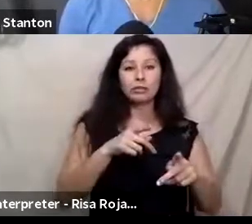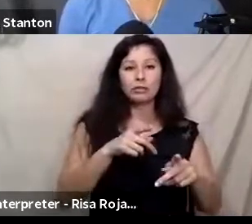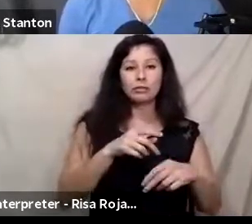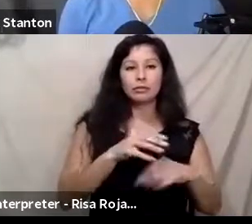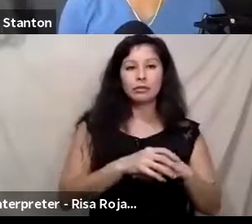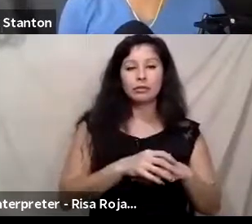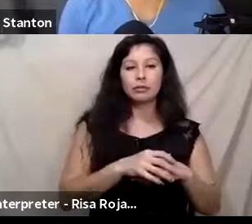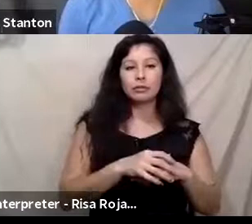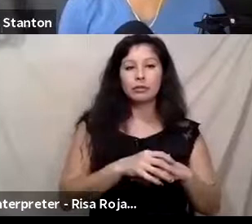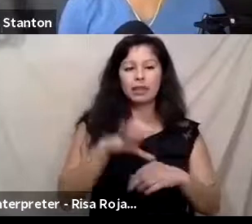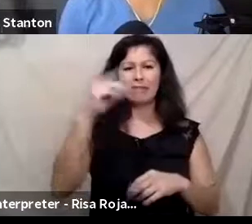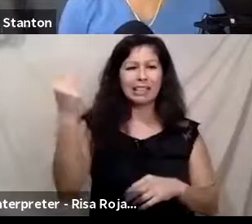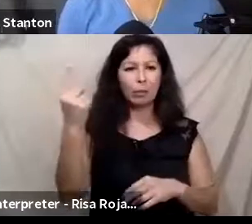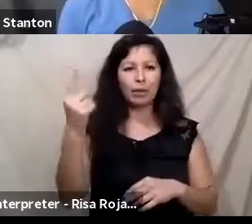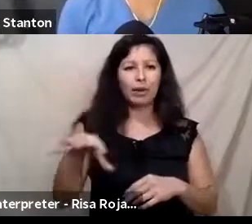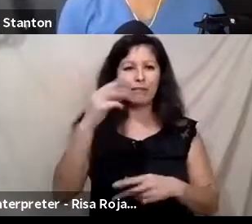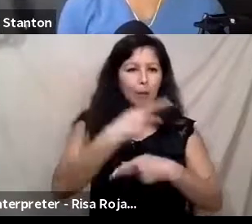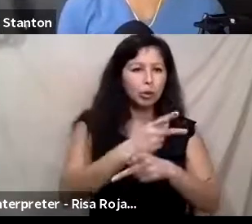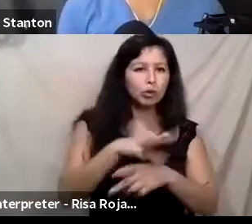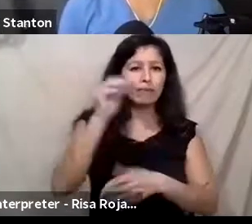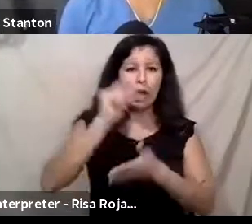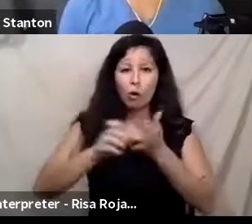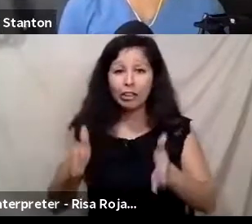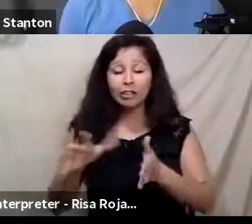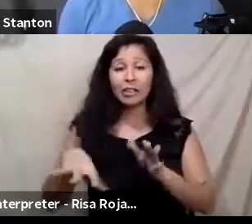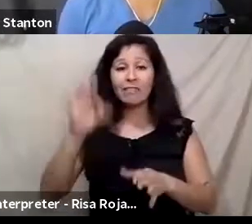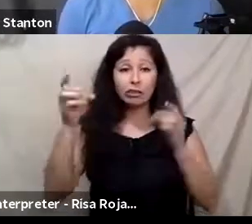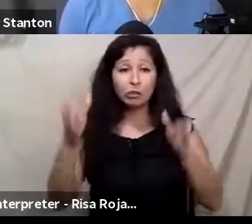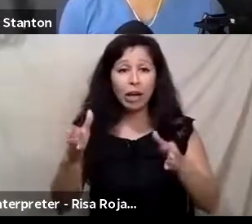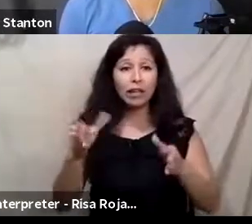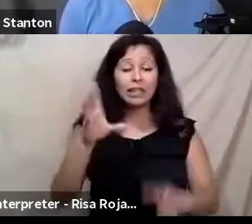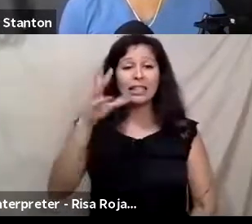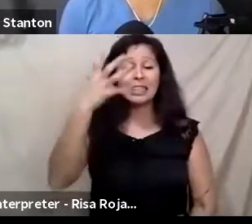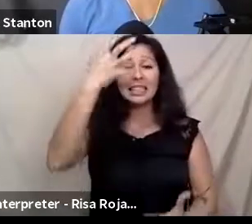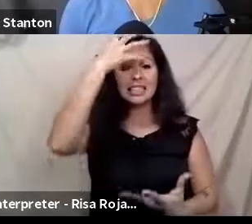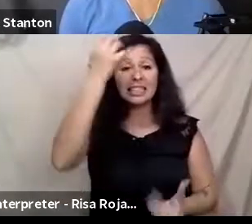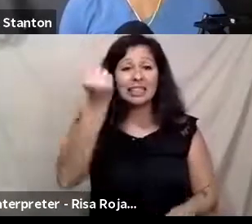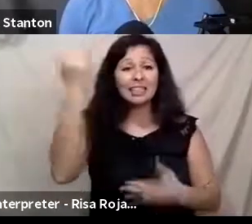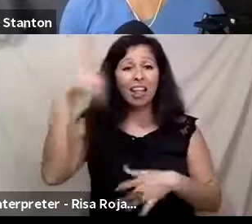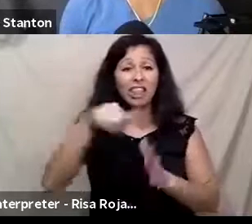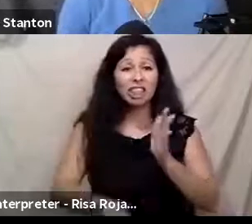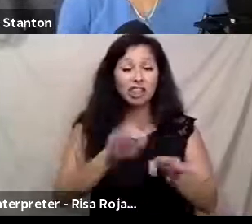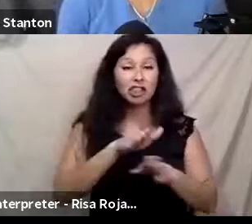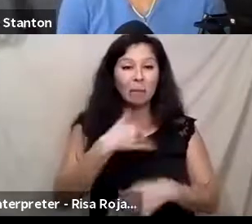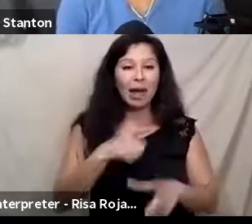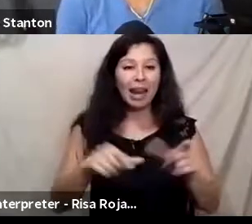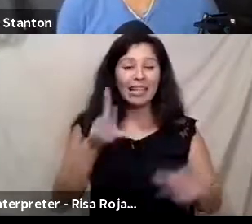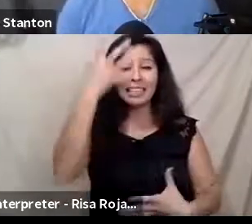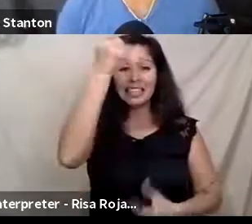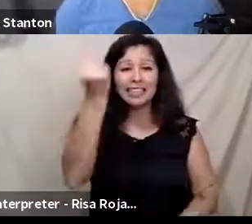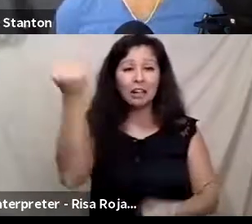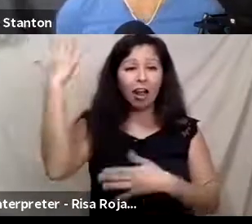Just find somebody, find a producer, find a writer, find a director, decolonize this shit, excuse my language, decolonize